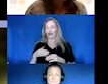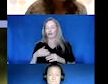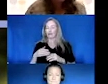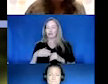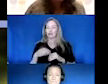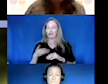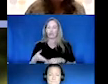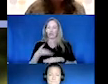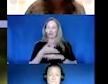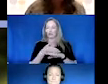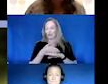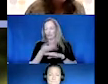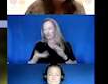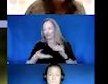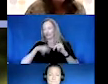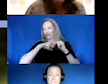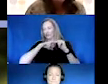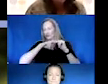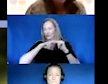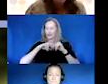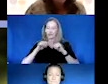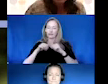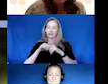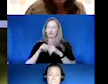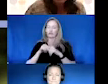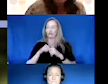and following recommendations and guidelines.